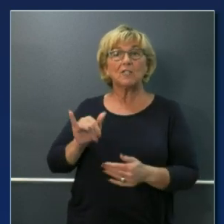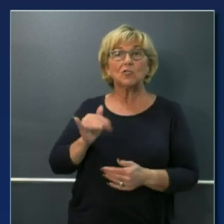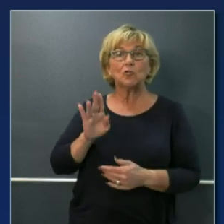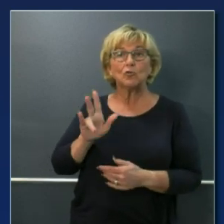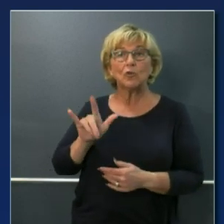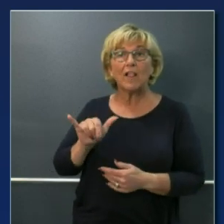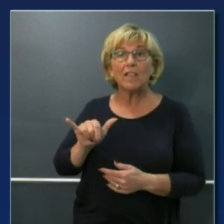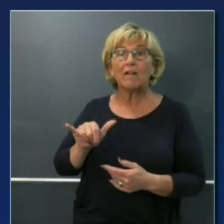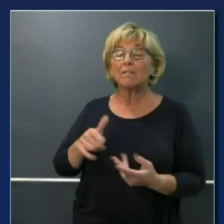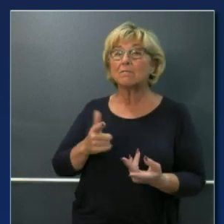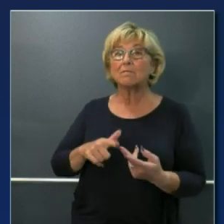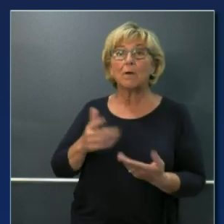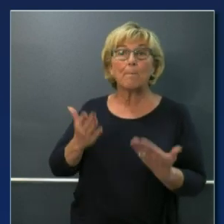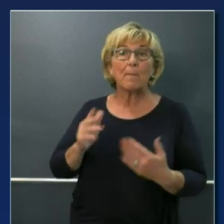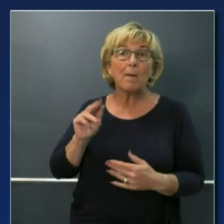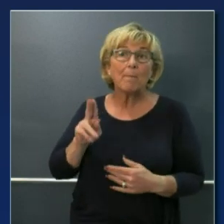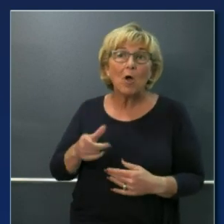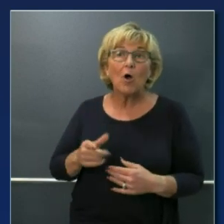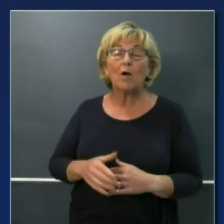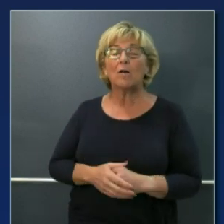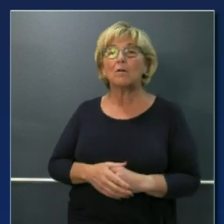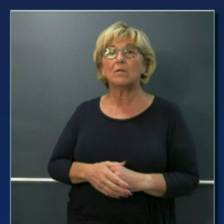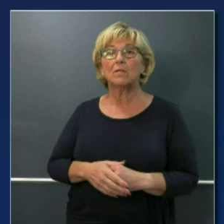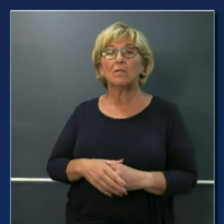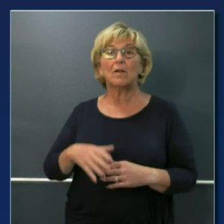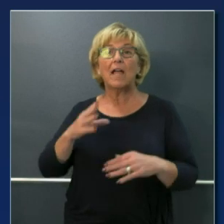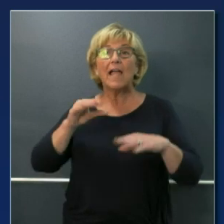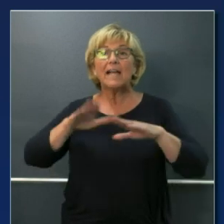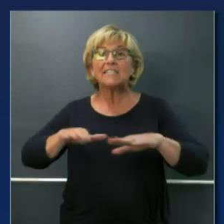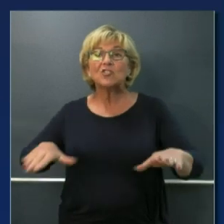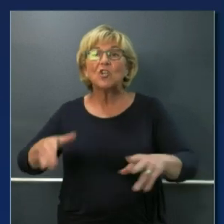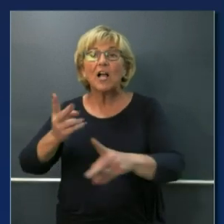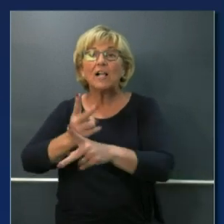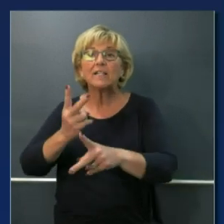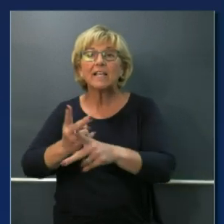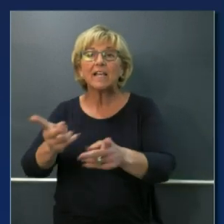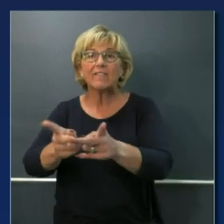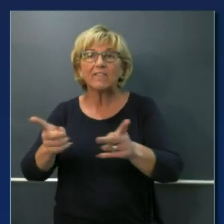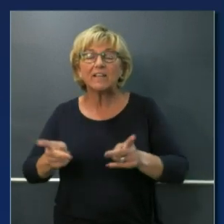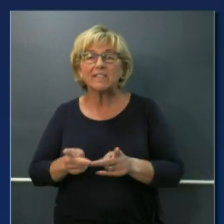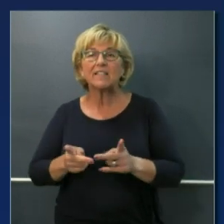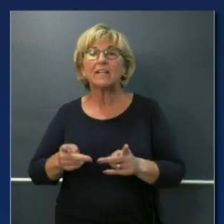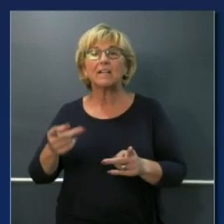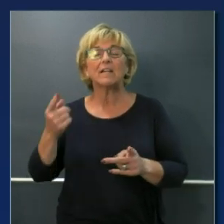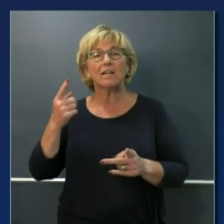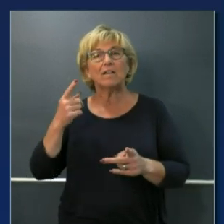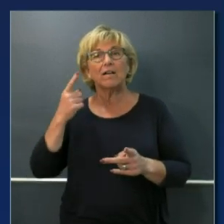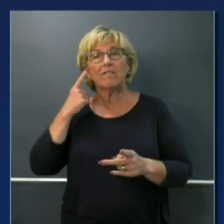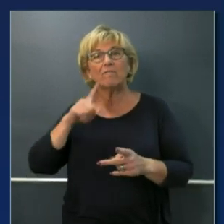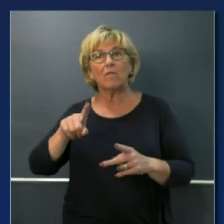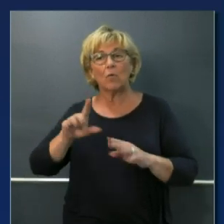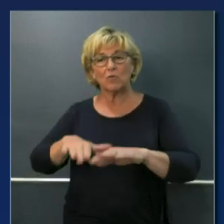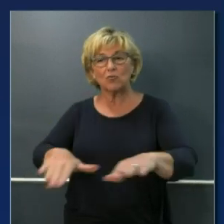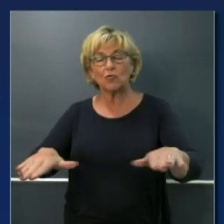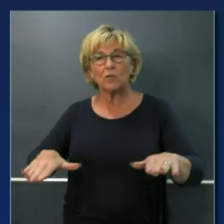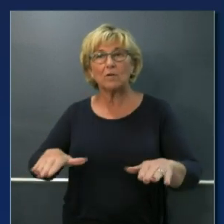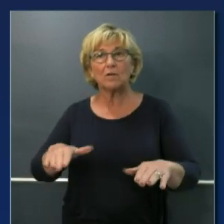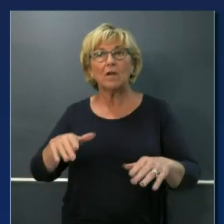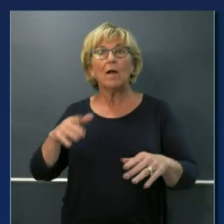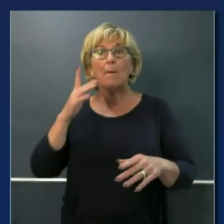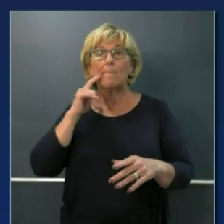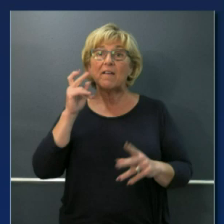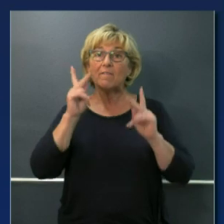childcare facilities and trying to find ways to help them provide more care, to create more childcare availability to our workforce in